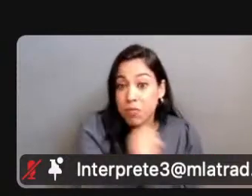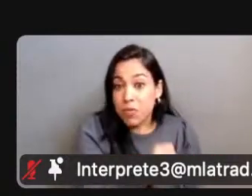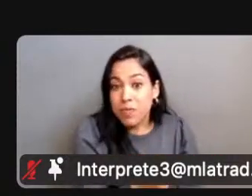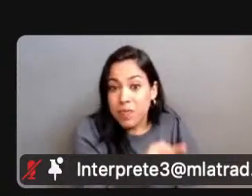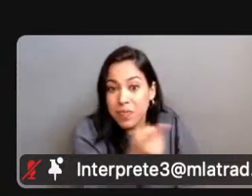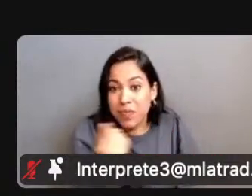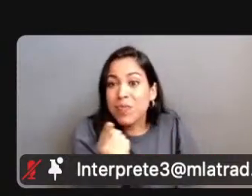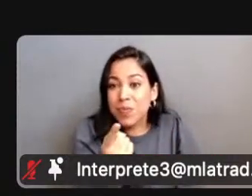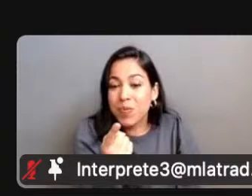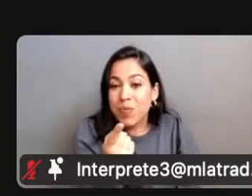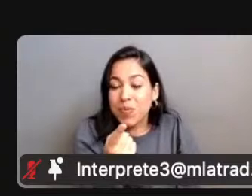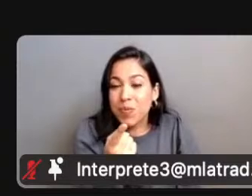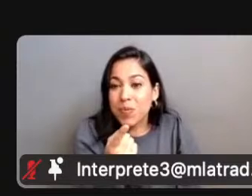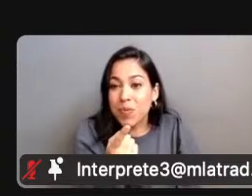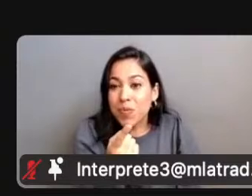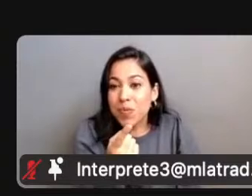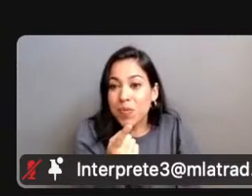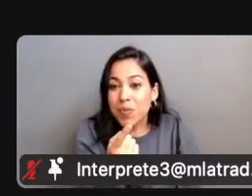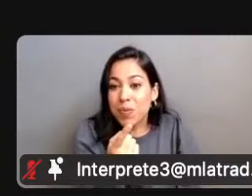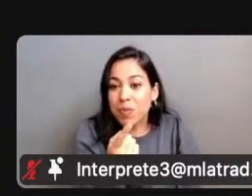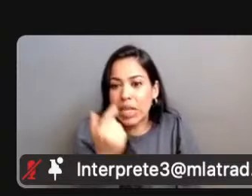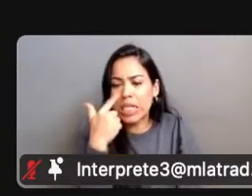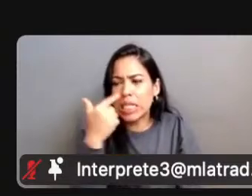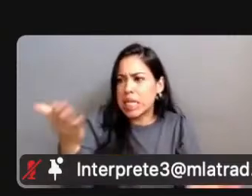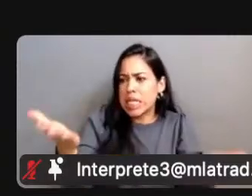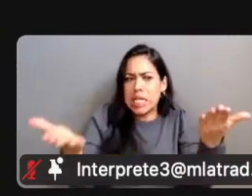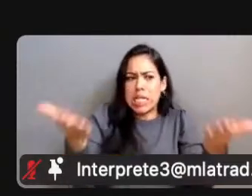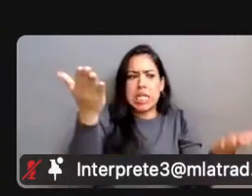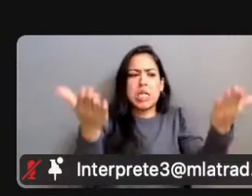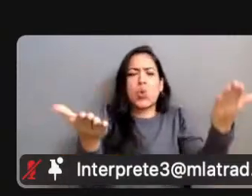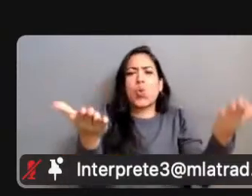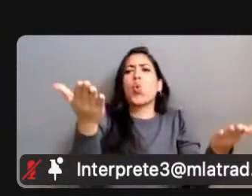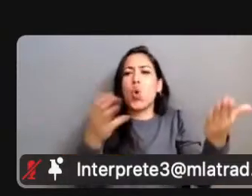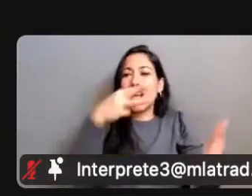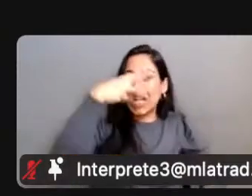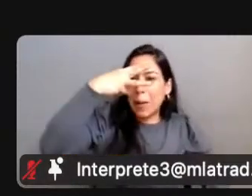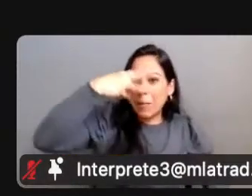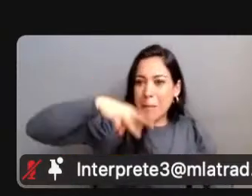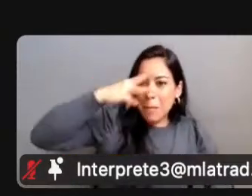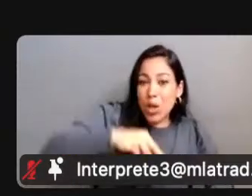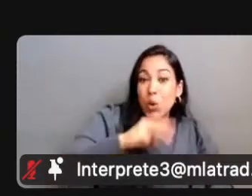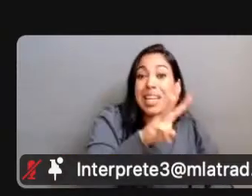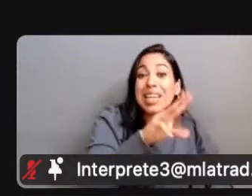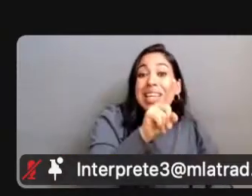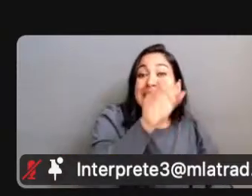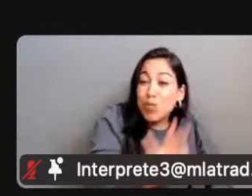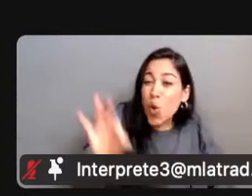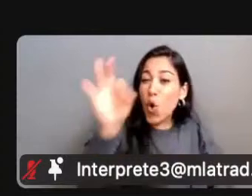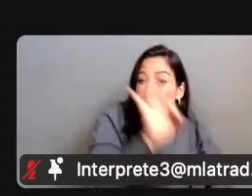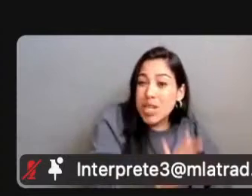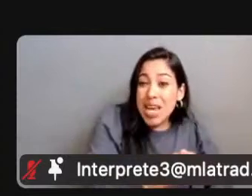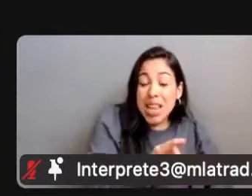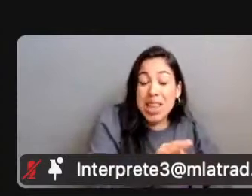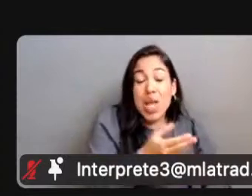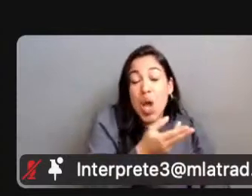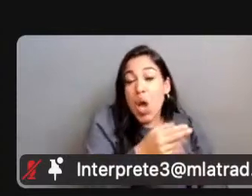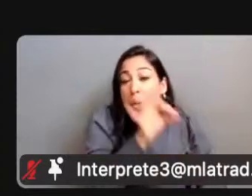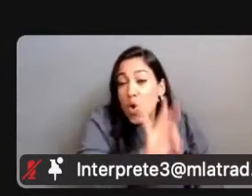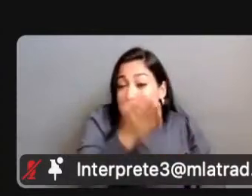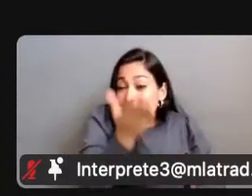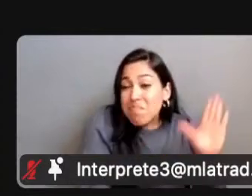see here, this is a comparison on how in Mexico 36%